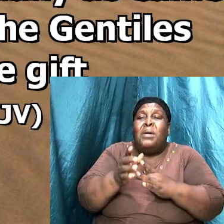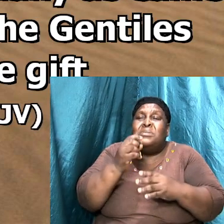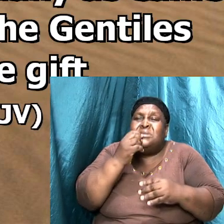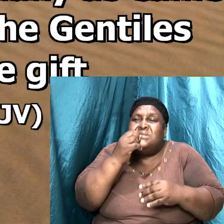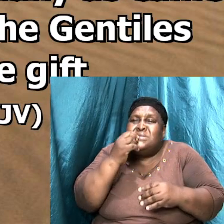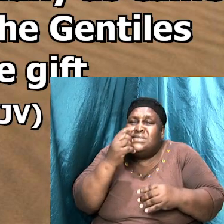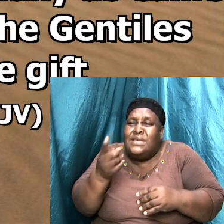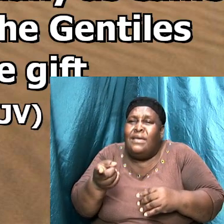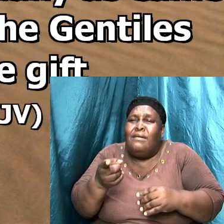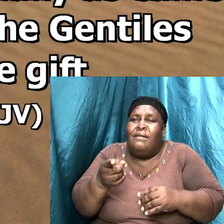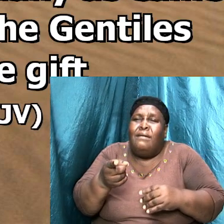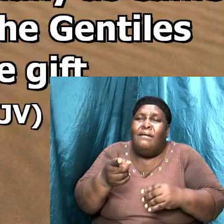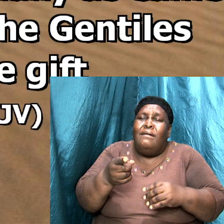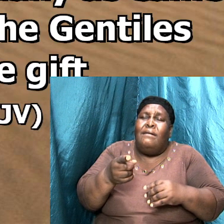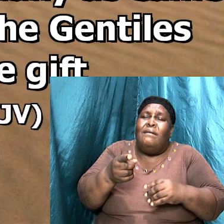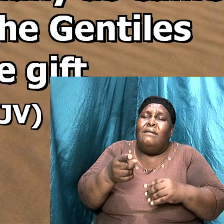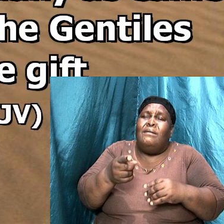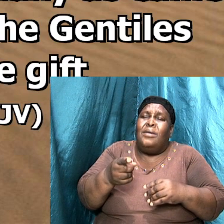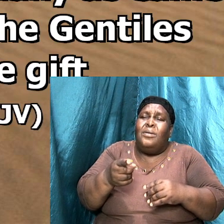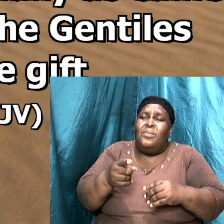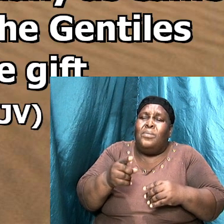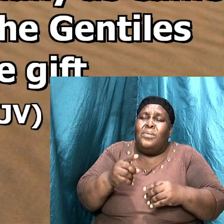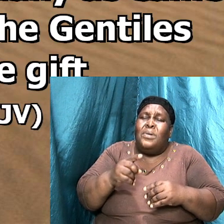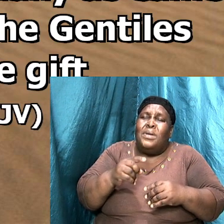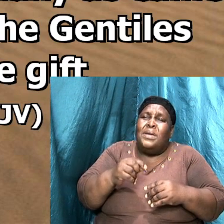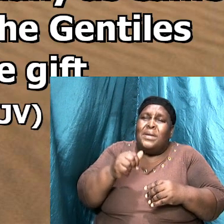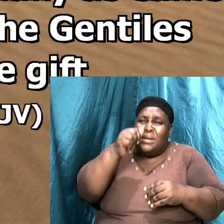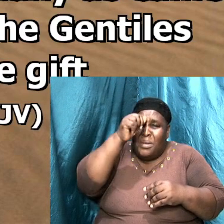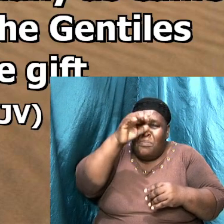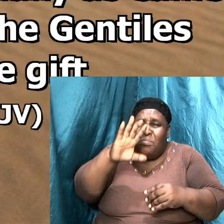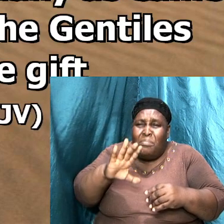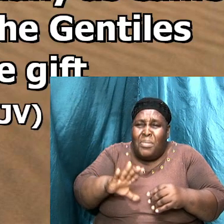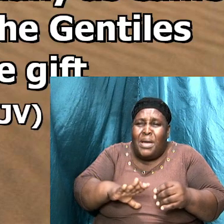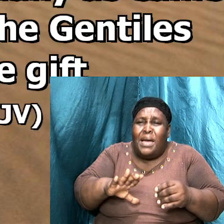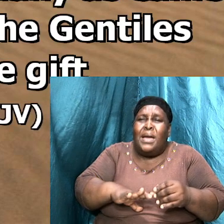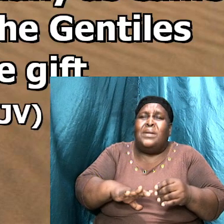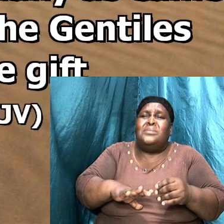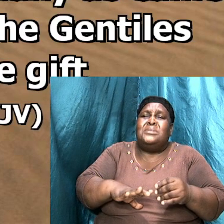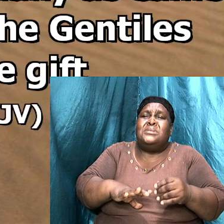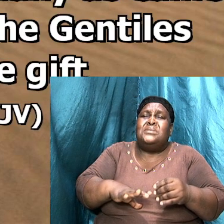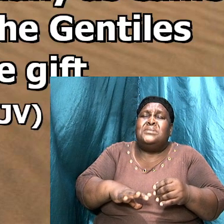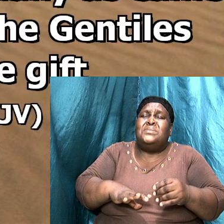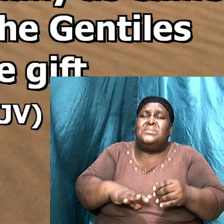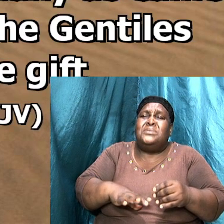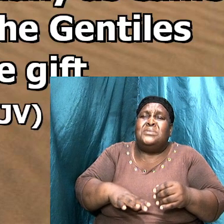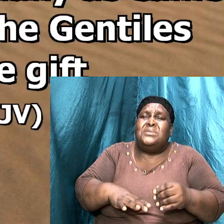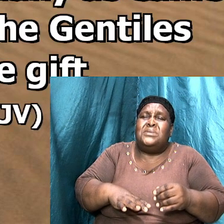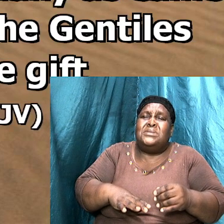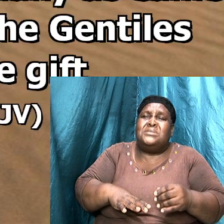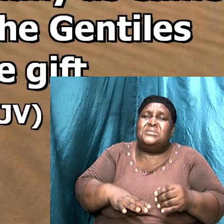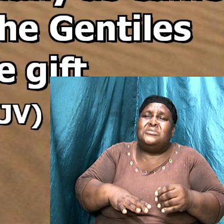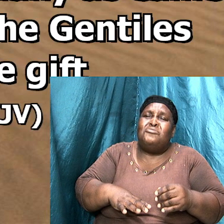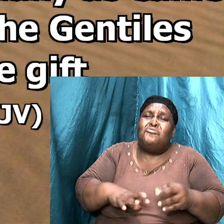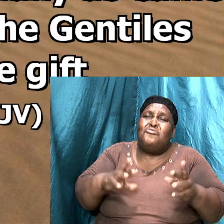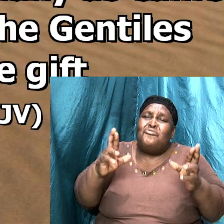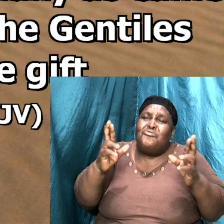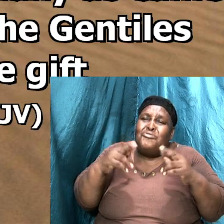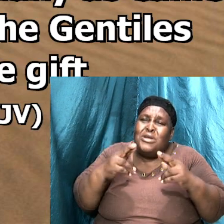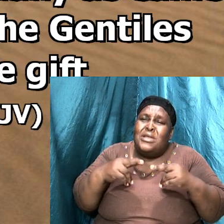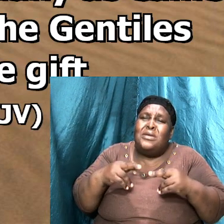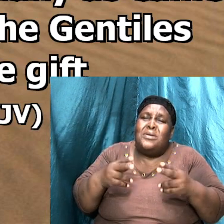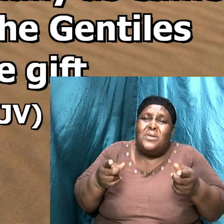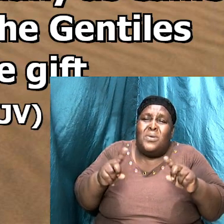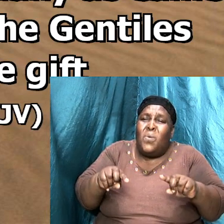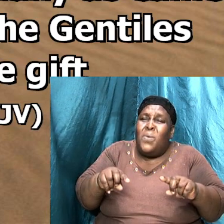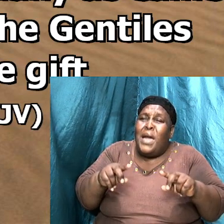and while Peter so the man heart was ready he was at the place and while Peter yet speak